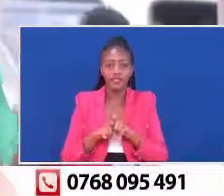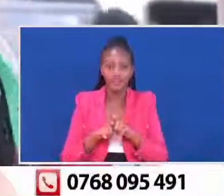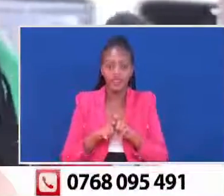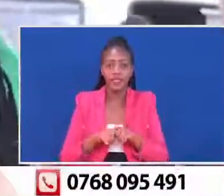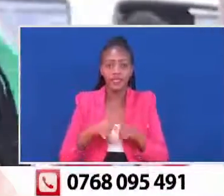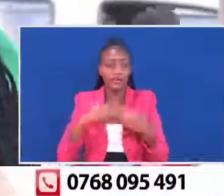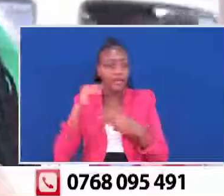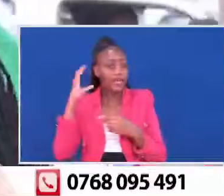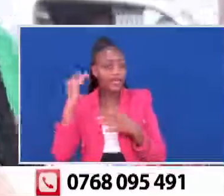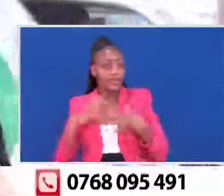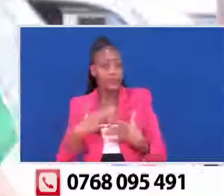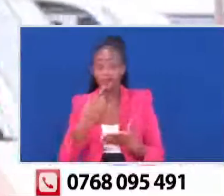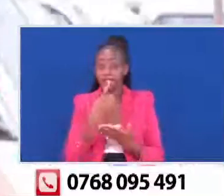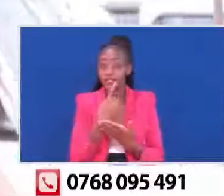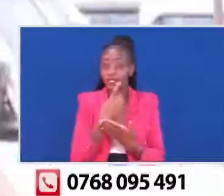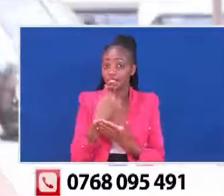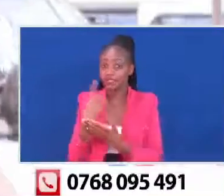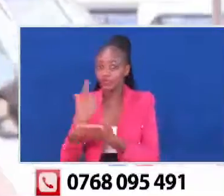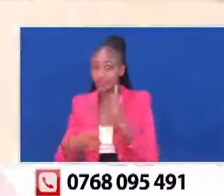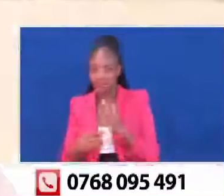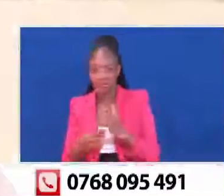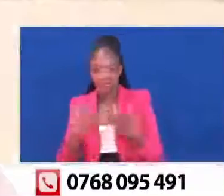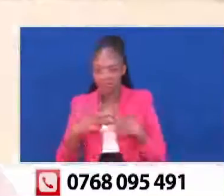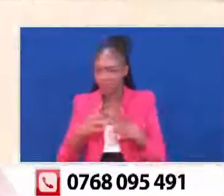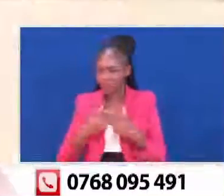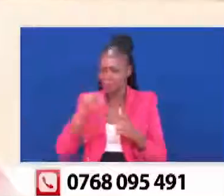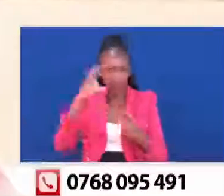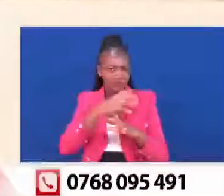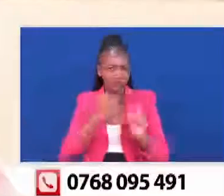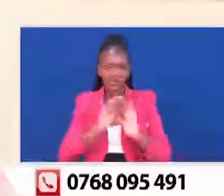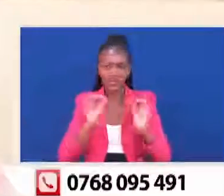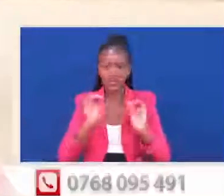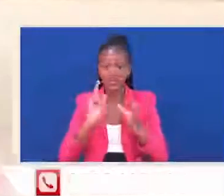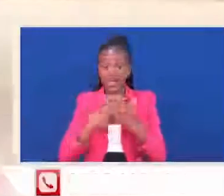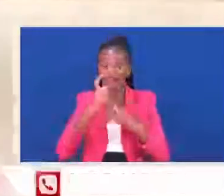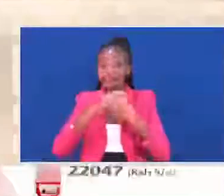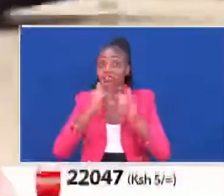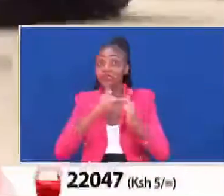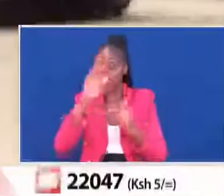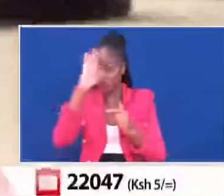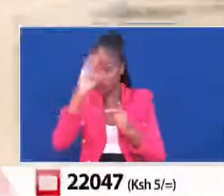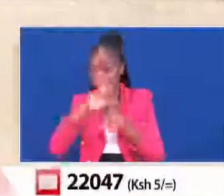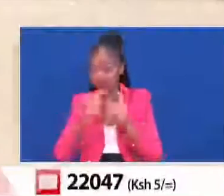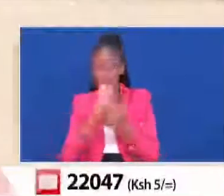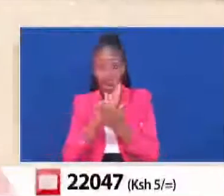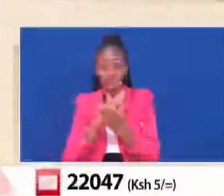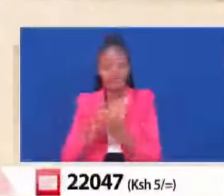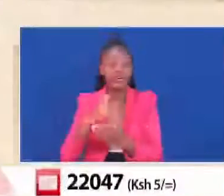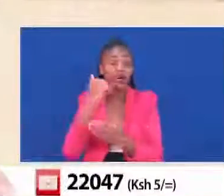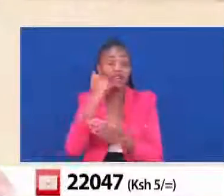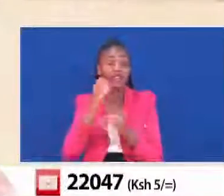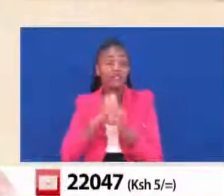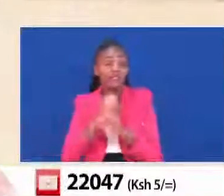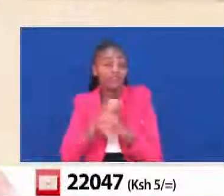wamepima Nairobi wamepatikana watu fulani. Hatuchi wamepatikana wapi? But as they continue to doubt the reality of the highly contagious and deadly